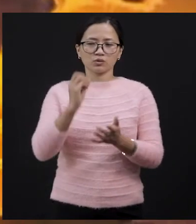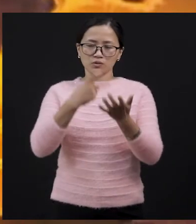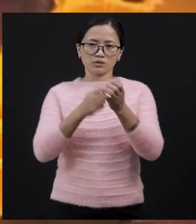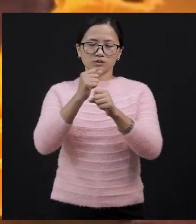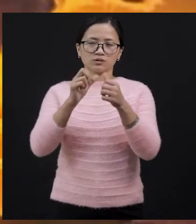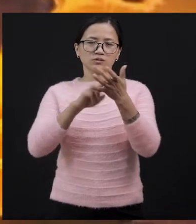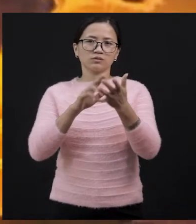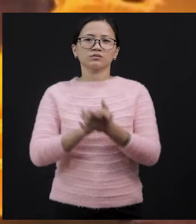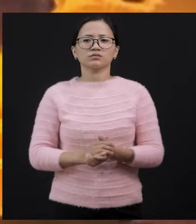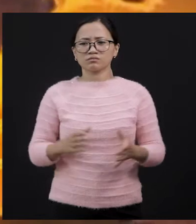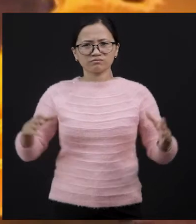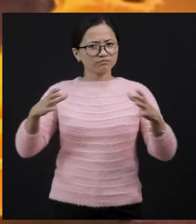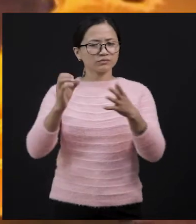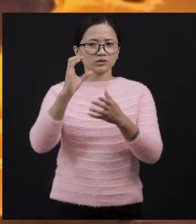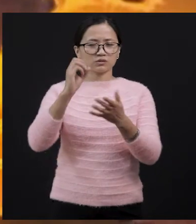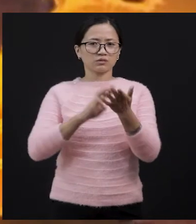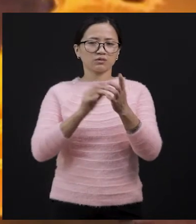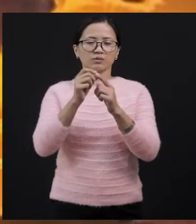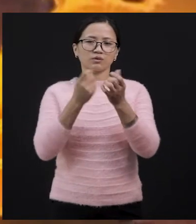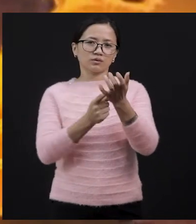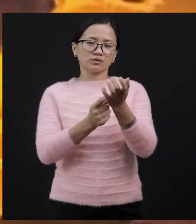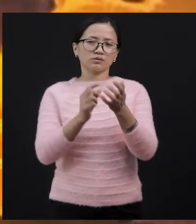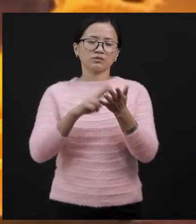organic compound,